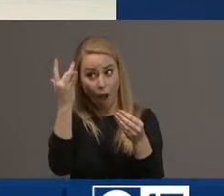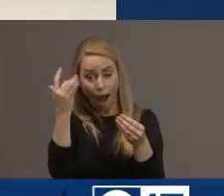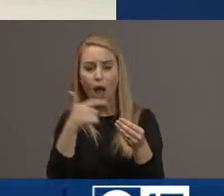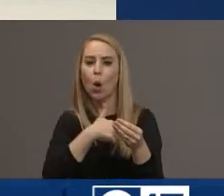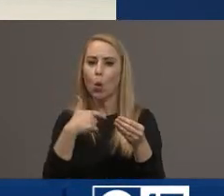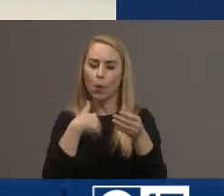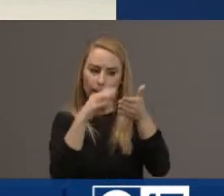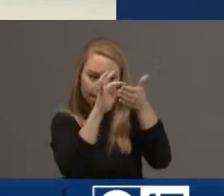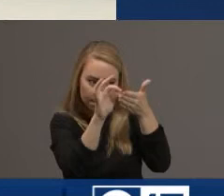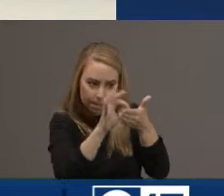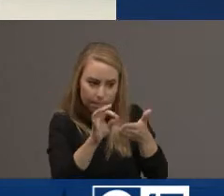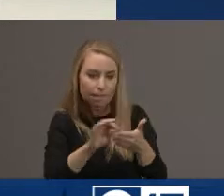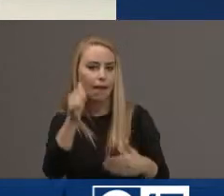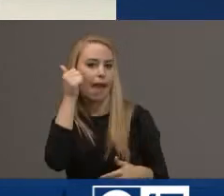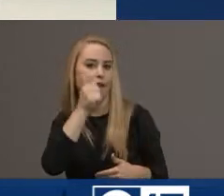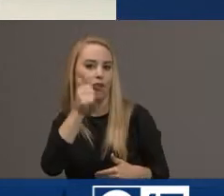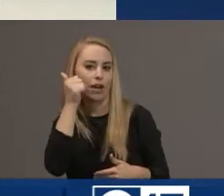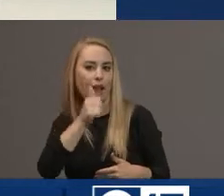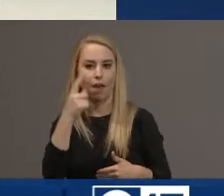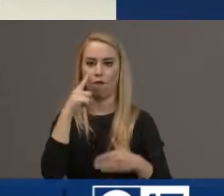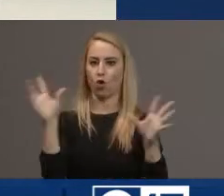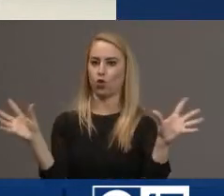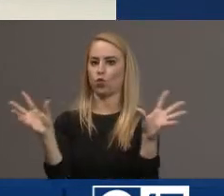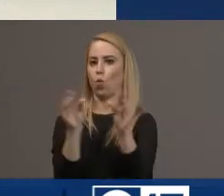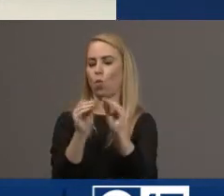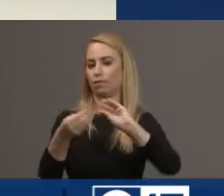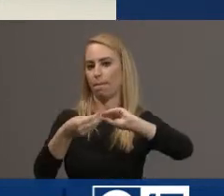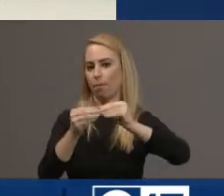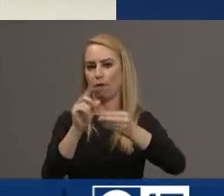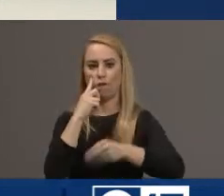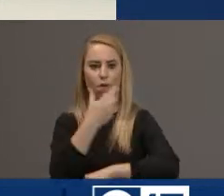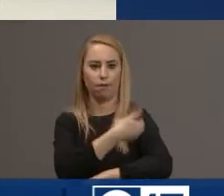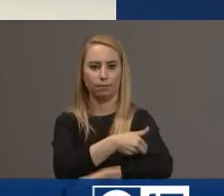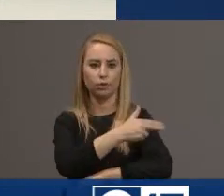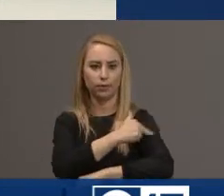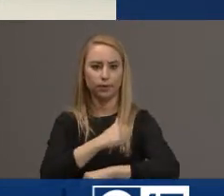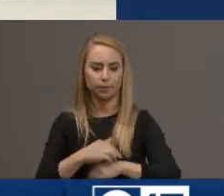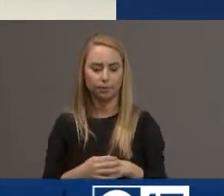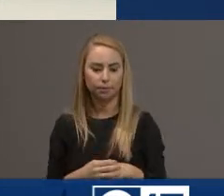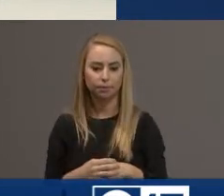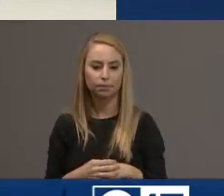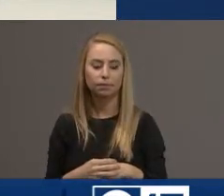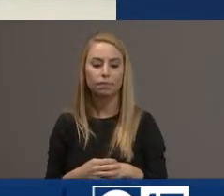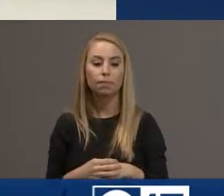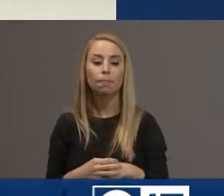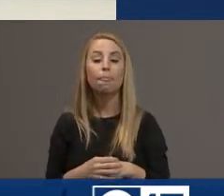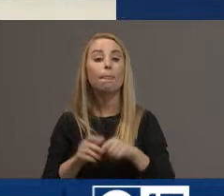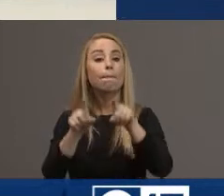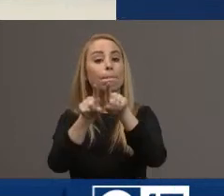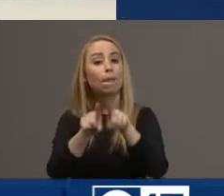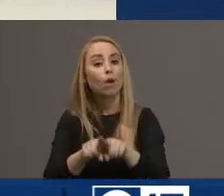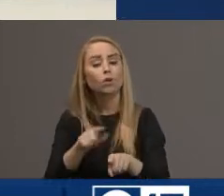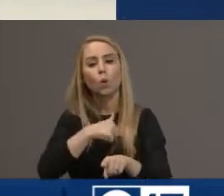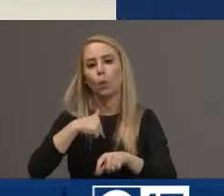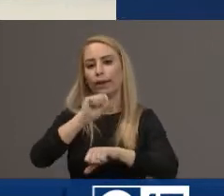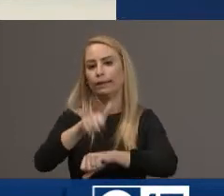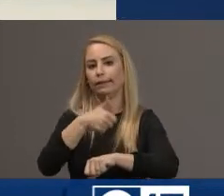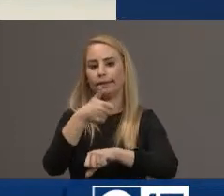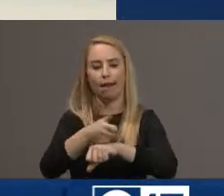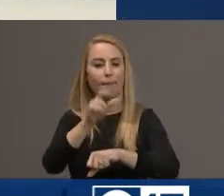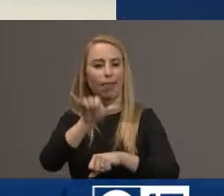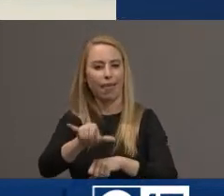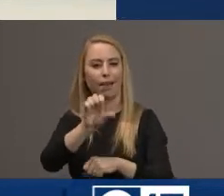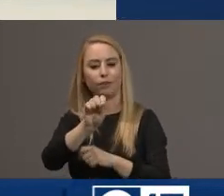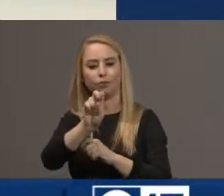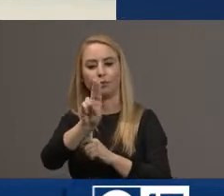every day in the aggregate. In addition, we have put forward the surge line, and we put the